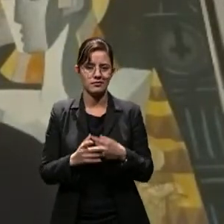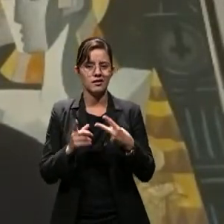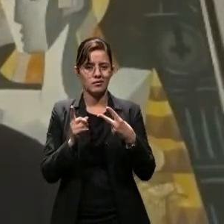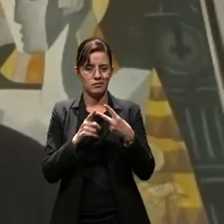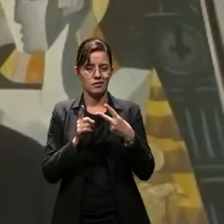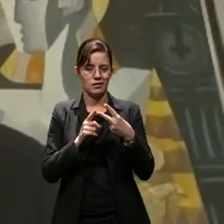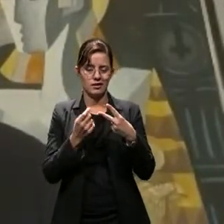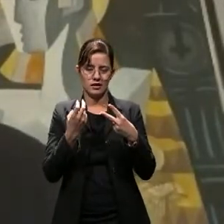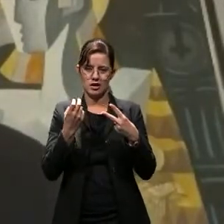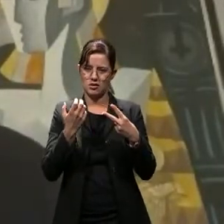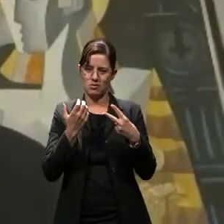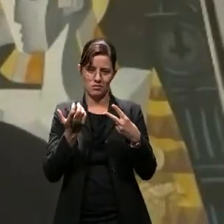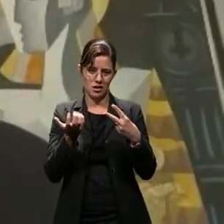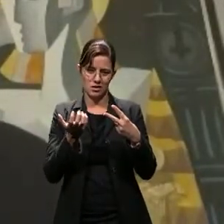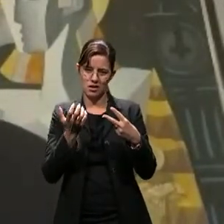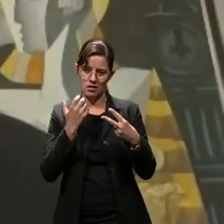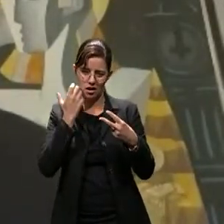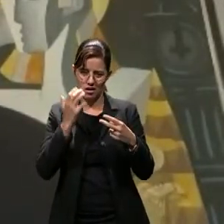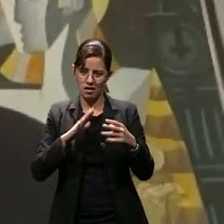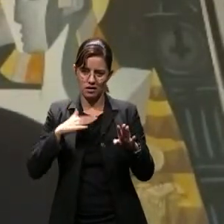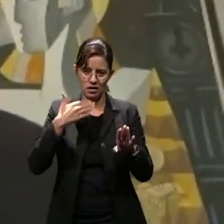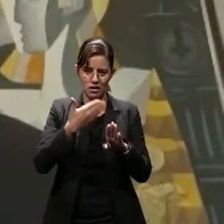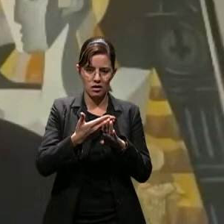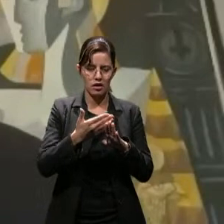fit within these harmful